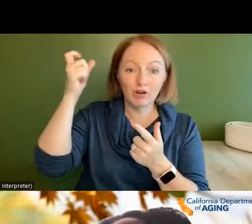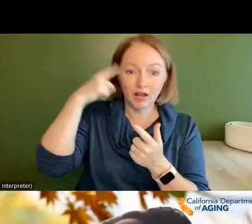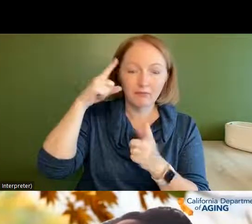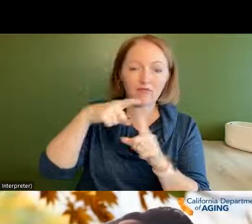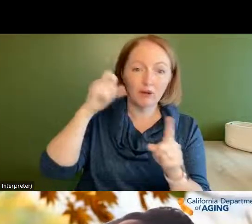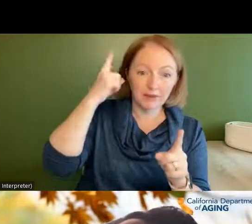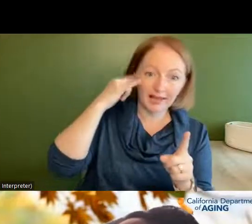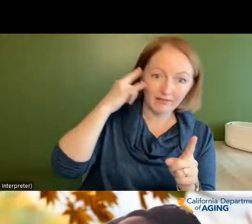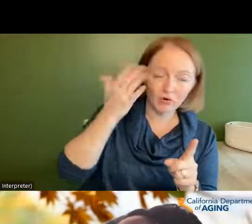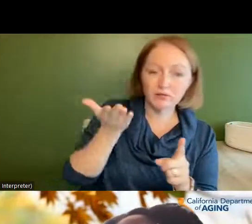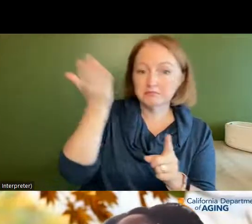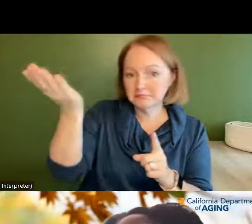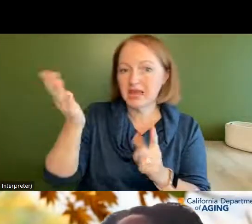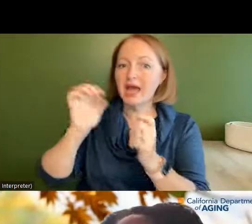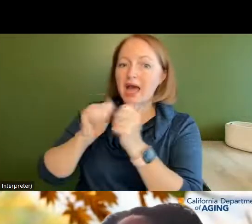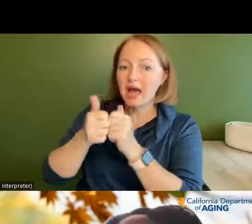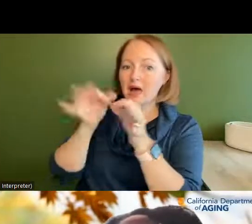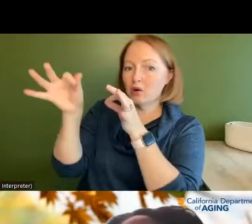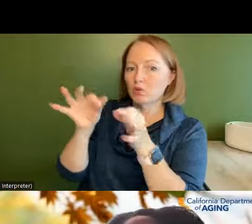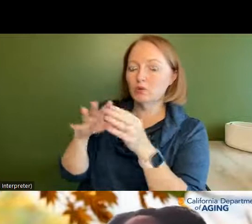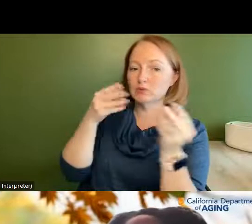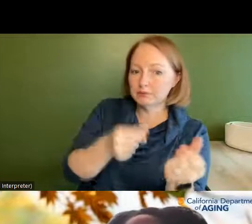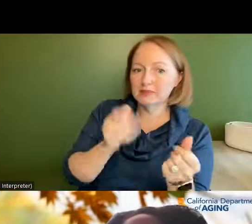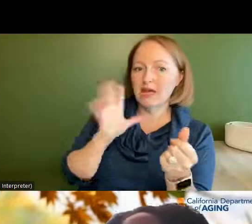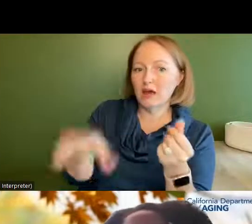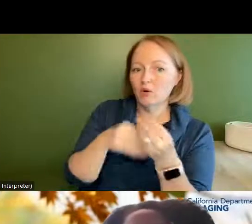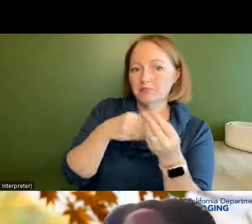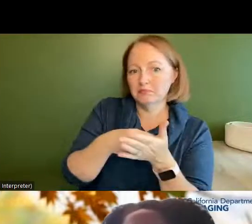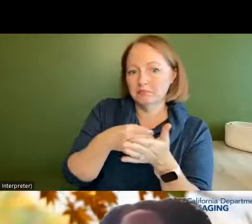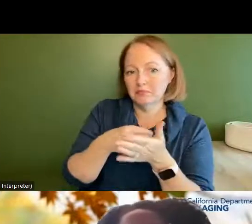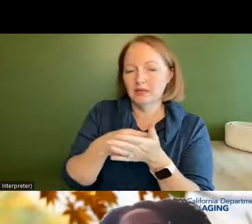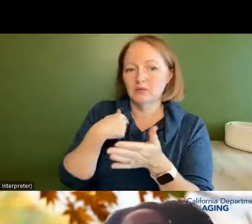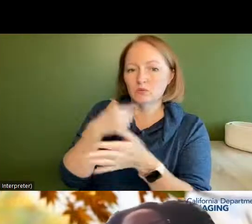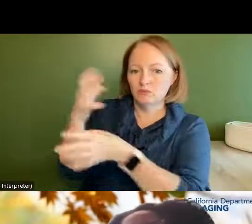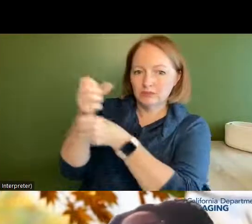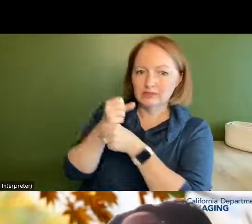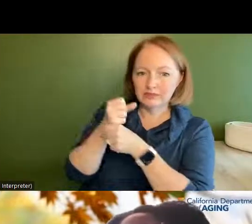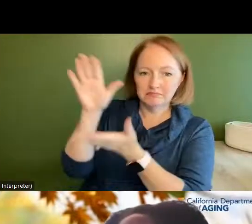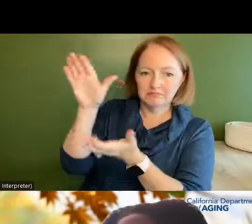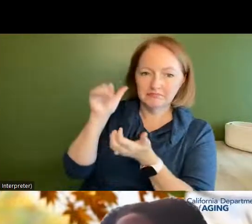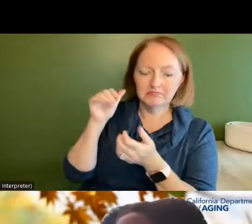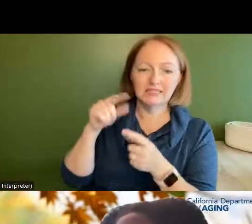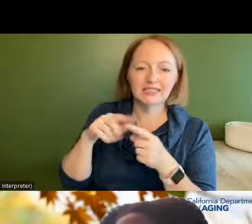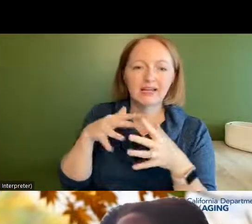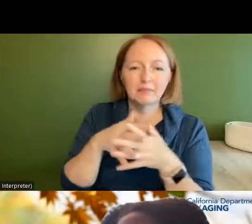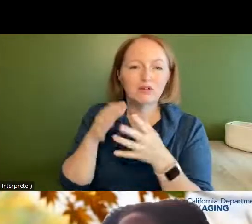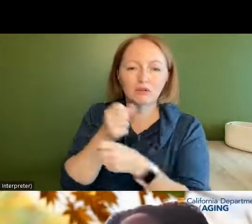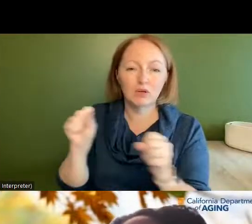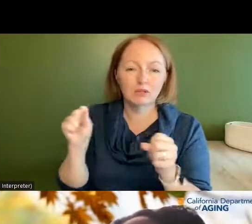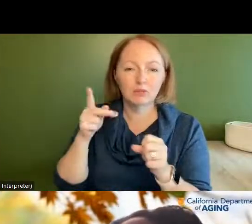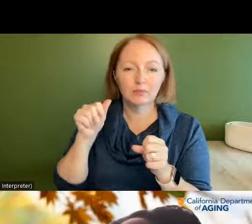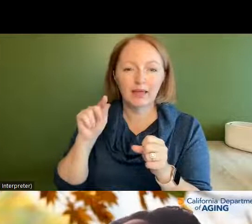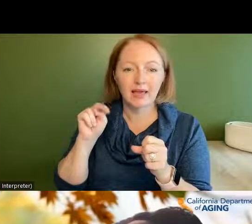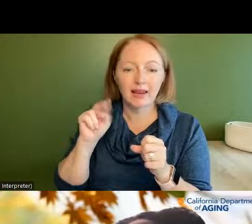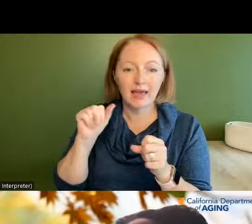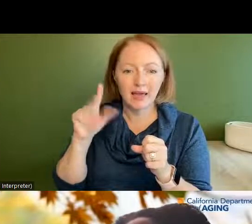detailing how it was going to spend the additional funding that it received in the American Rescue Plan Act.